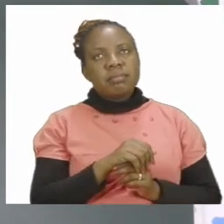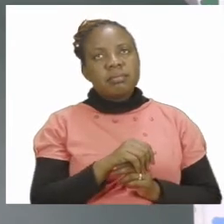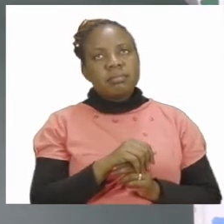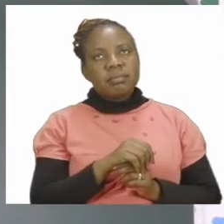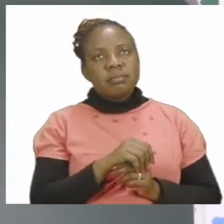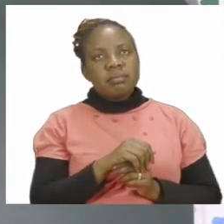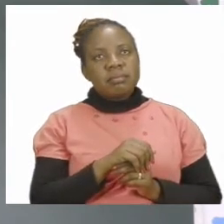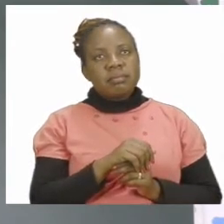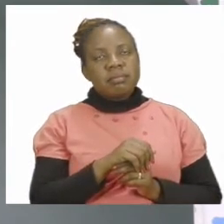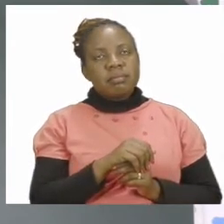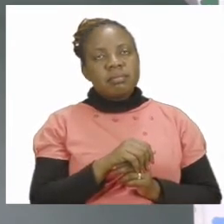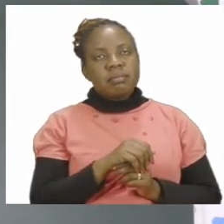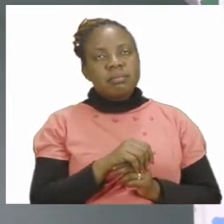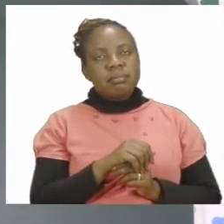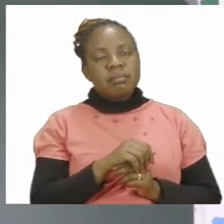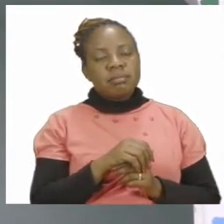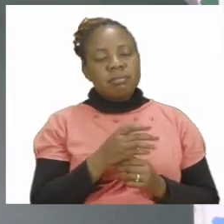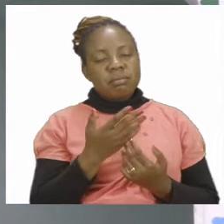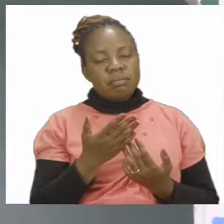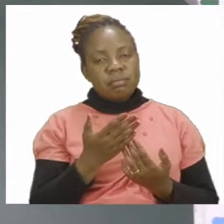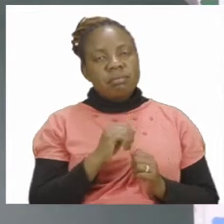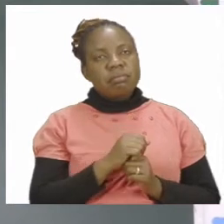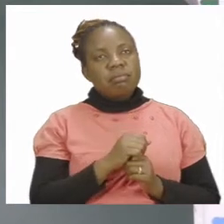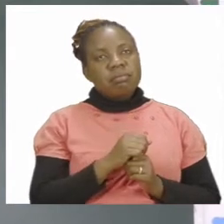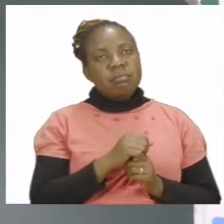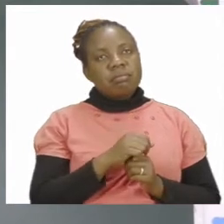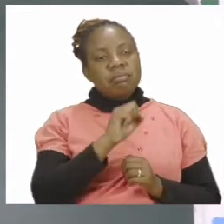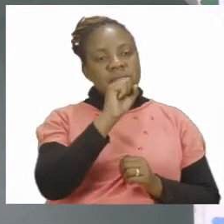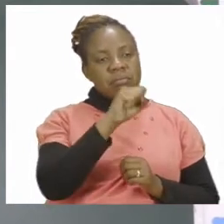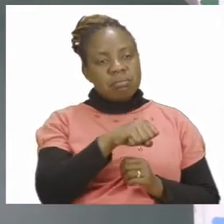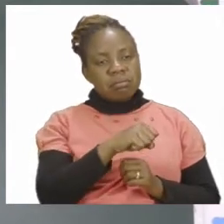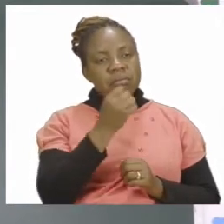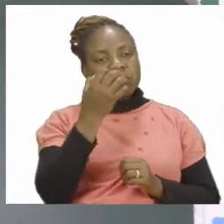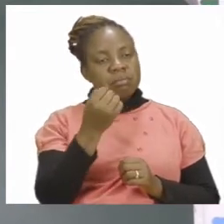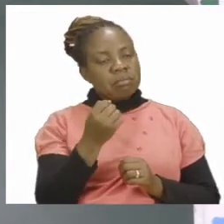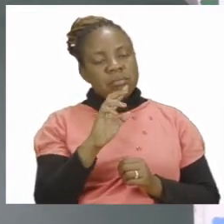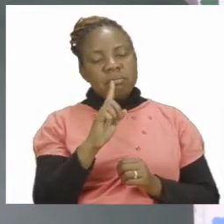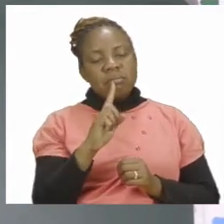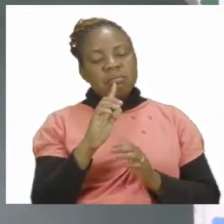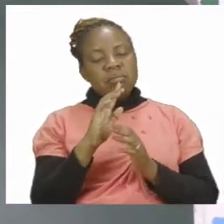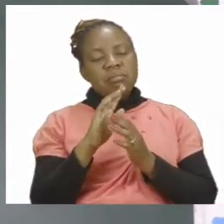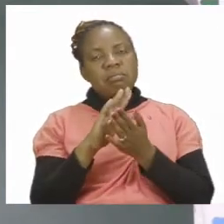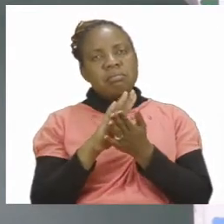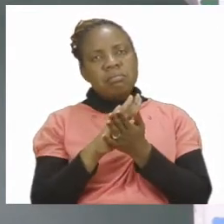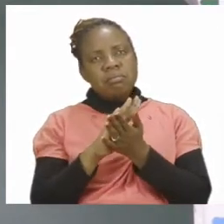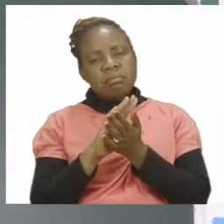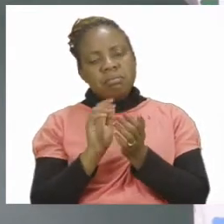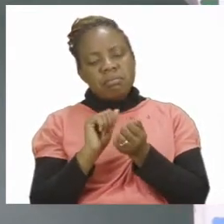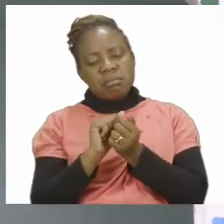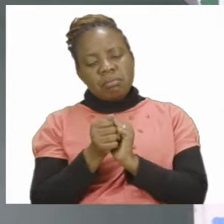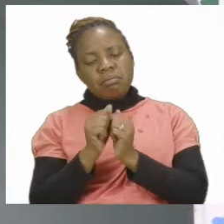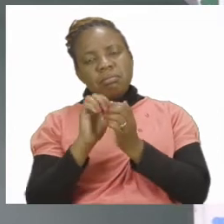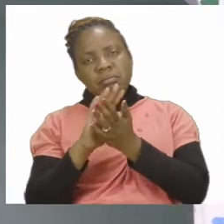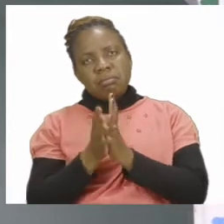by doing that, we have just contracted the word where we took two words and made it or turned it